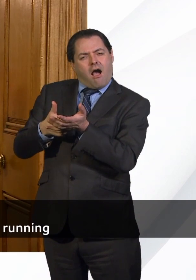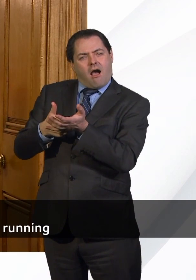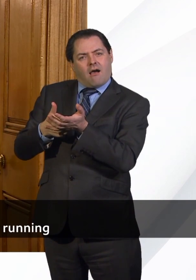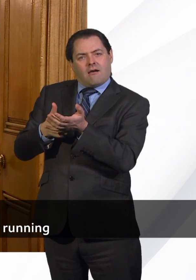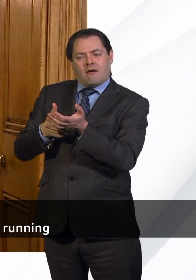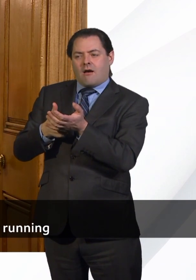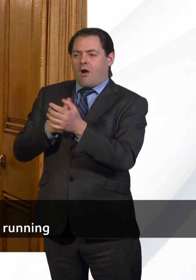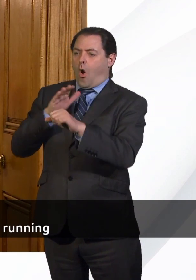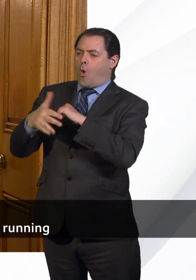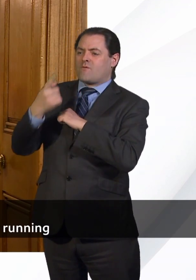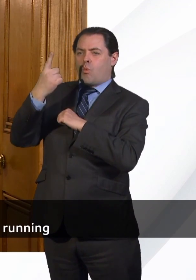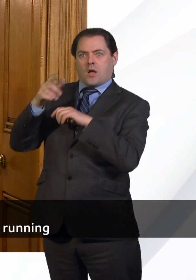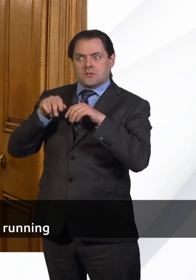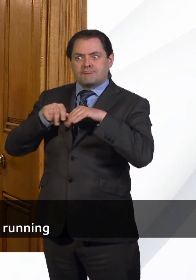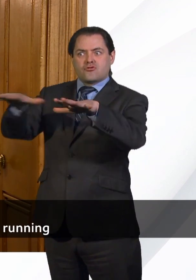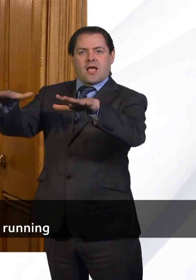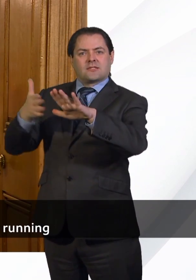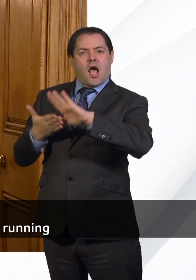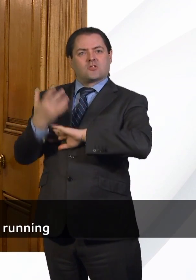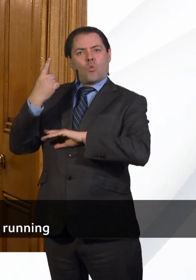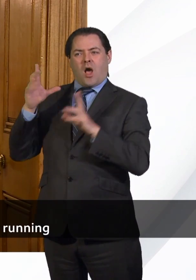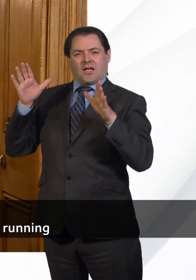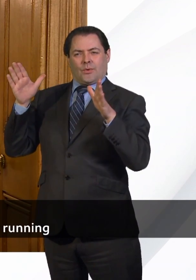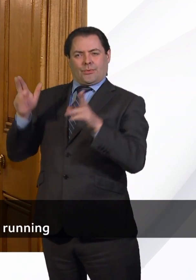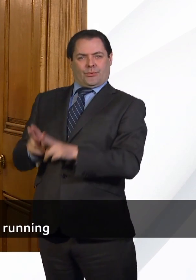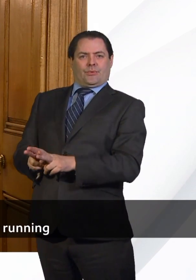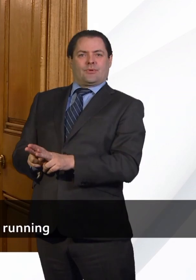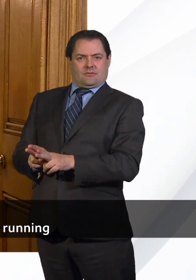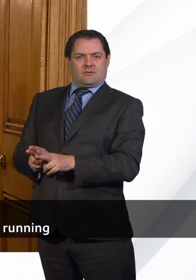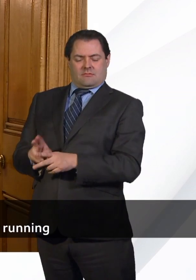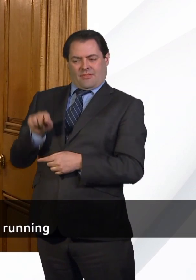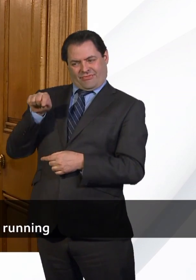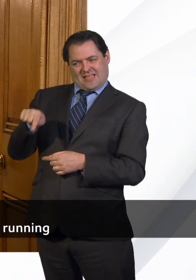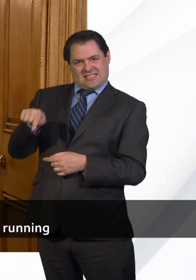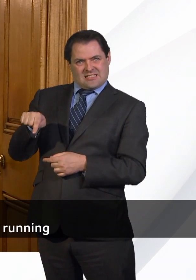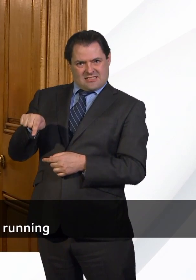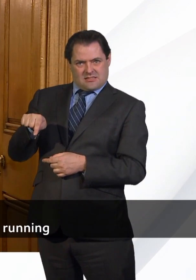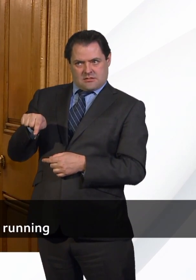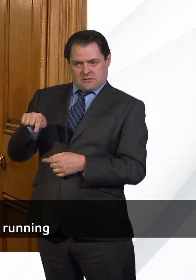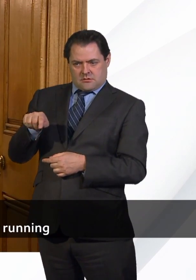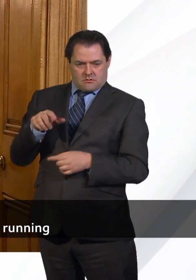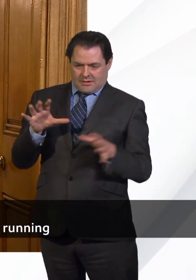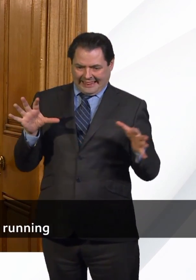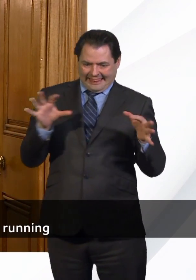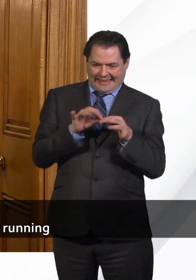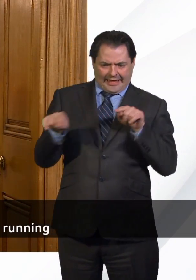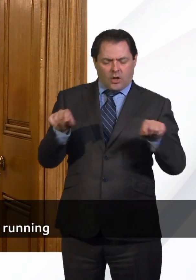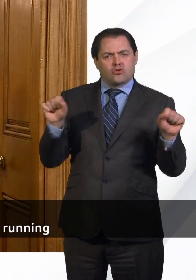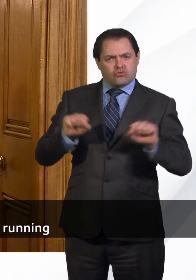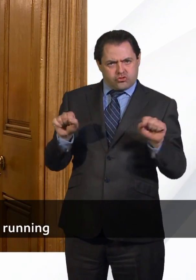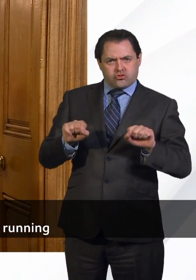the number of new cases, the more effective it will be. But we haven't made a concrete link that your question drew between